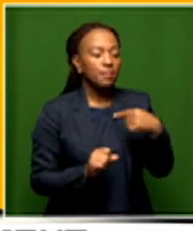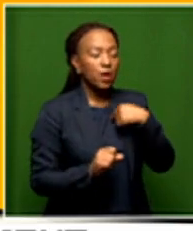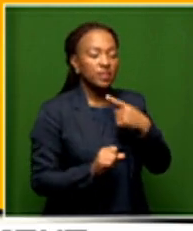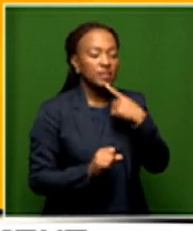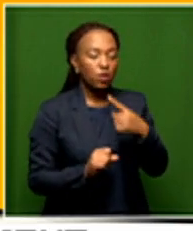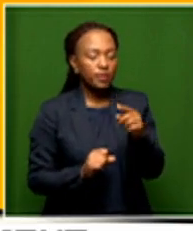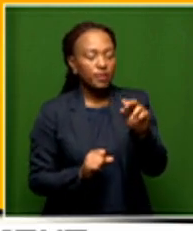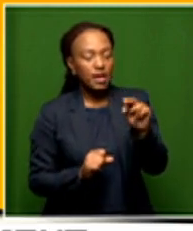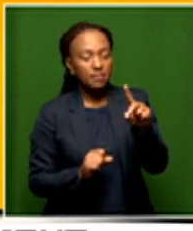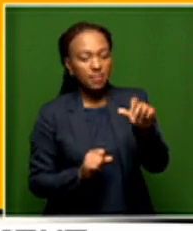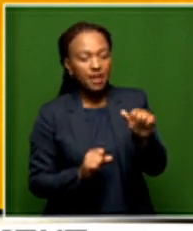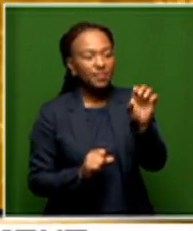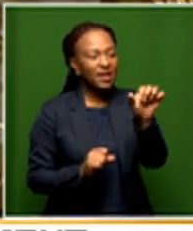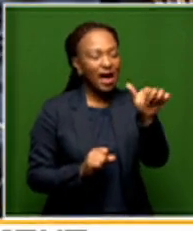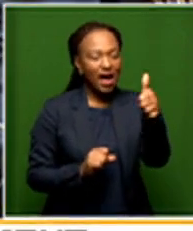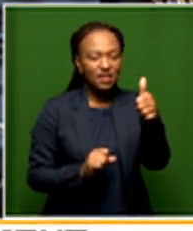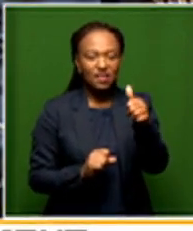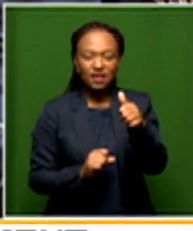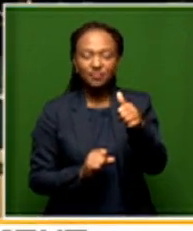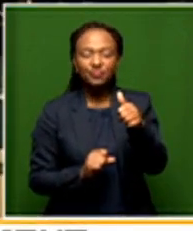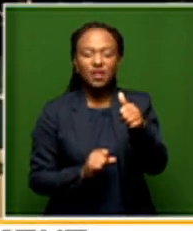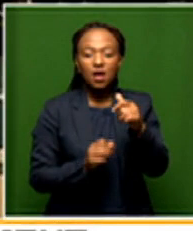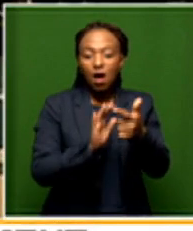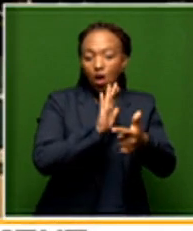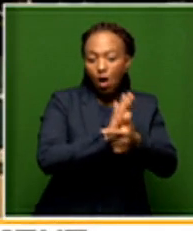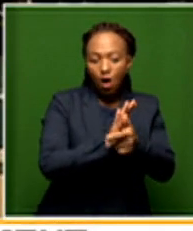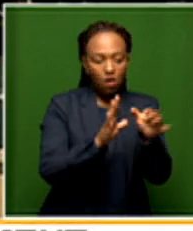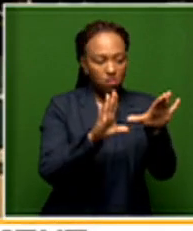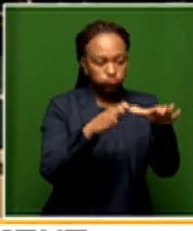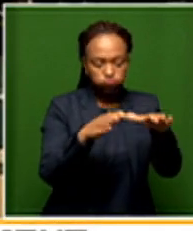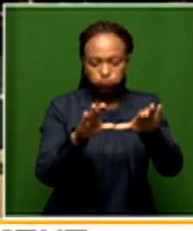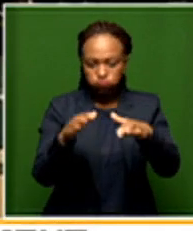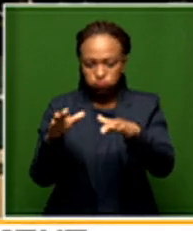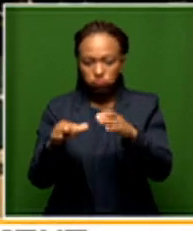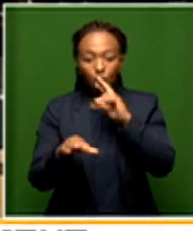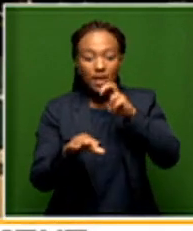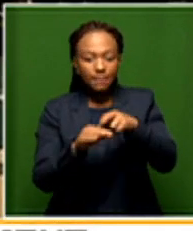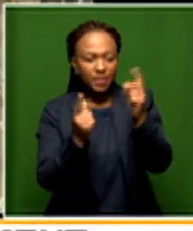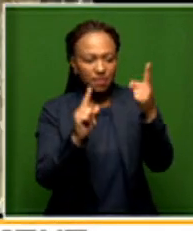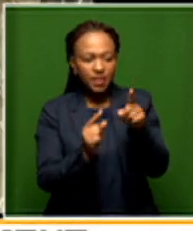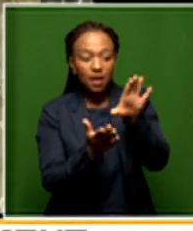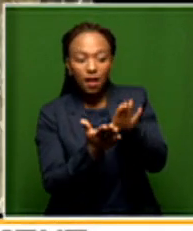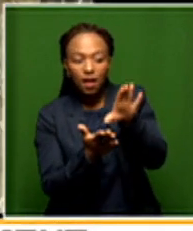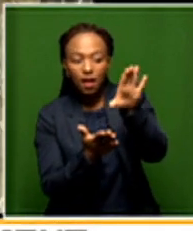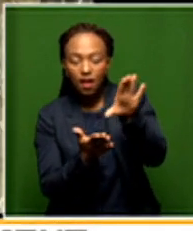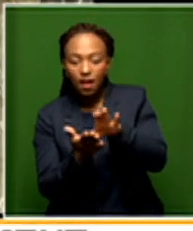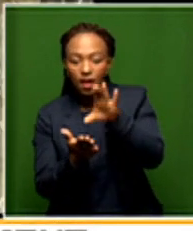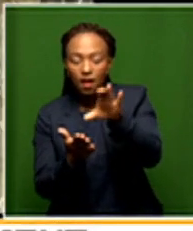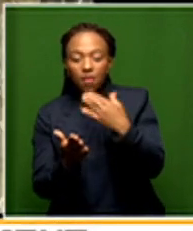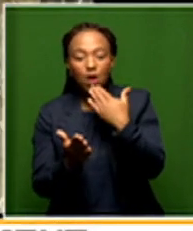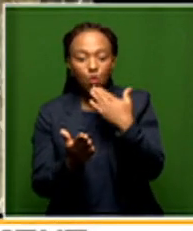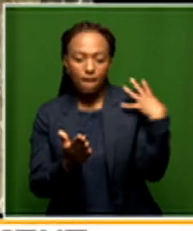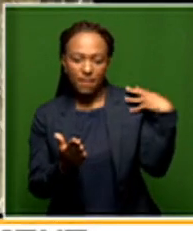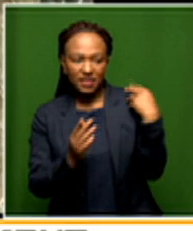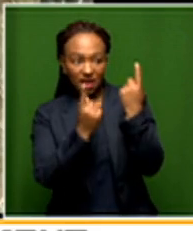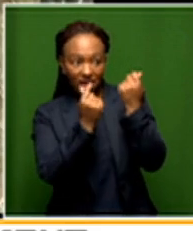NPA and the other law enforcement agencies need a special dispensation from the Minister of Finance, because the work that